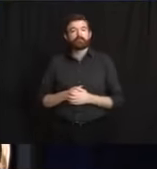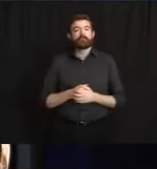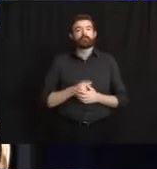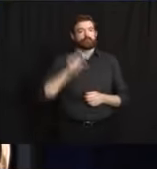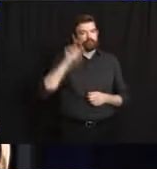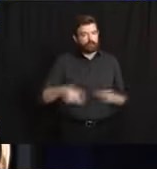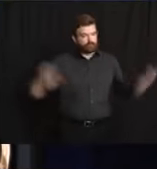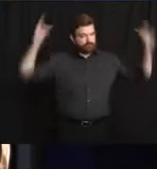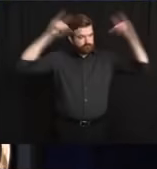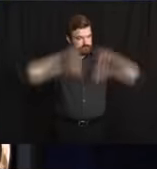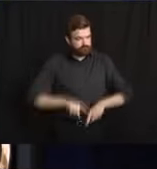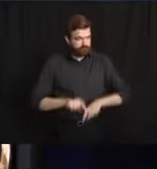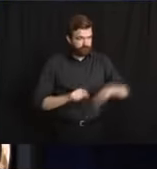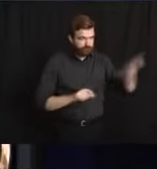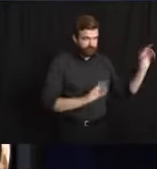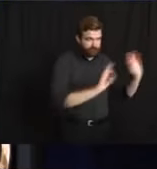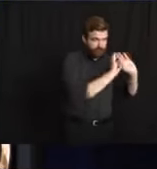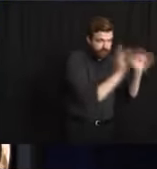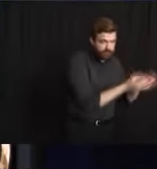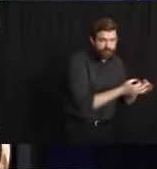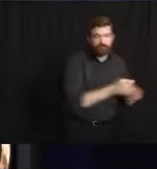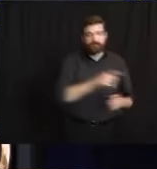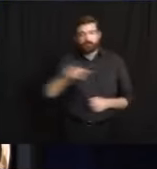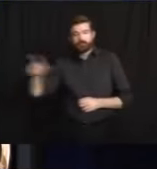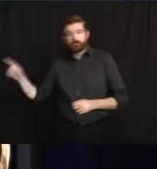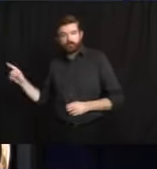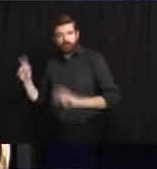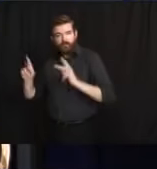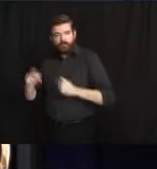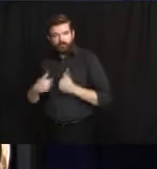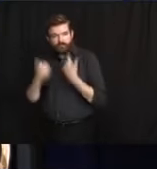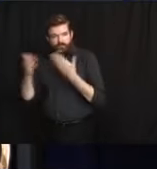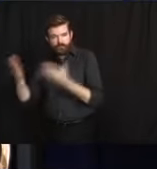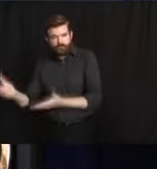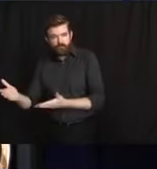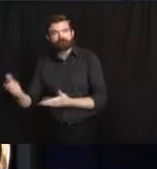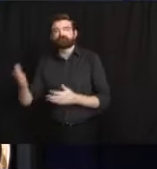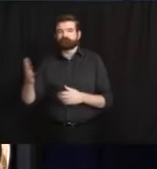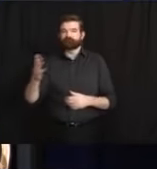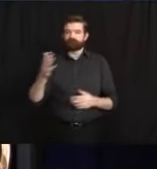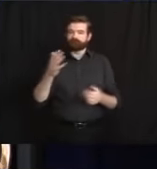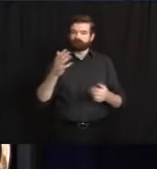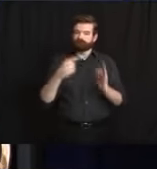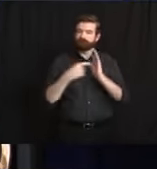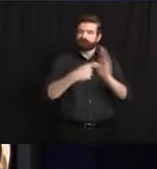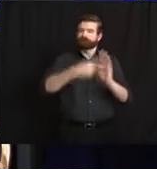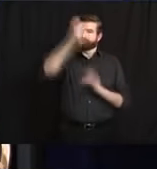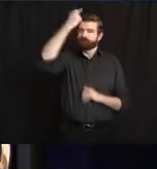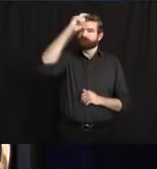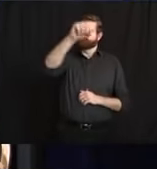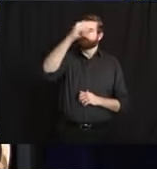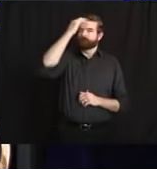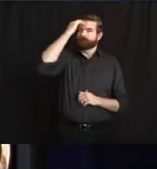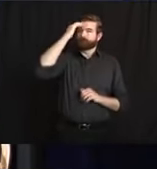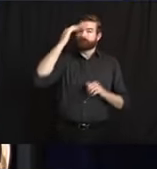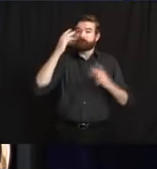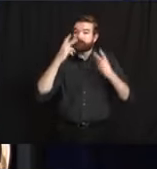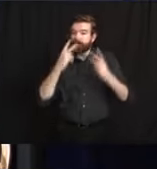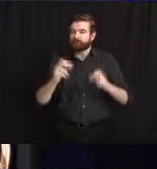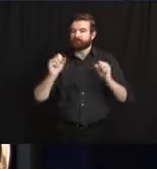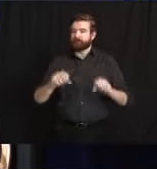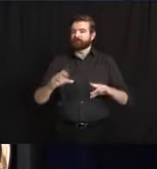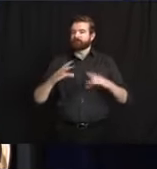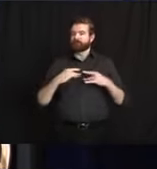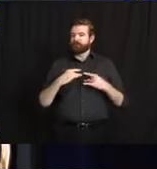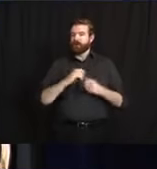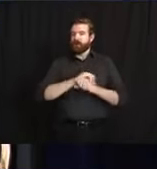risks of COVID-19 exposure and that they will comply with the facility's policies during the visit. As part of the consent